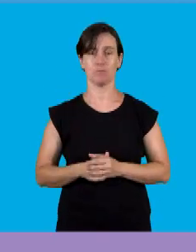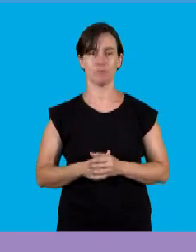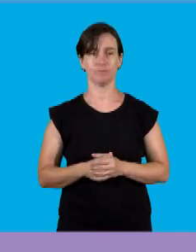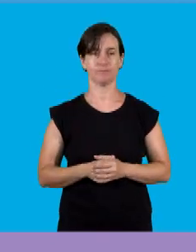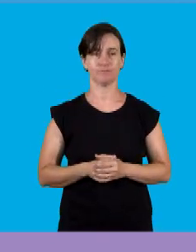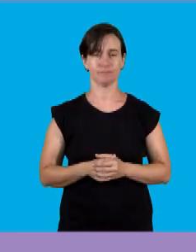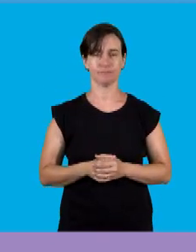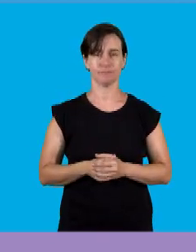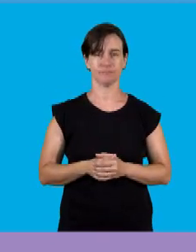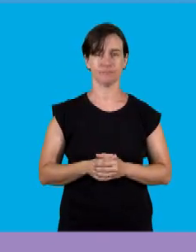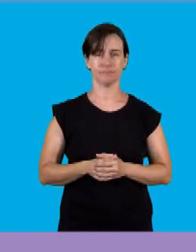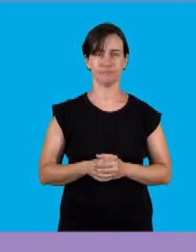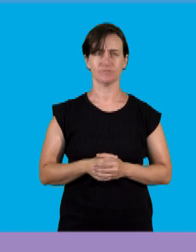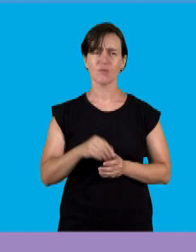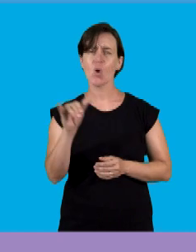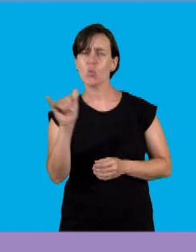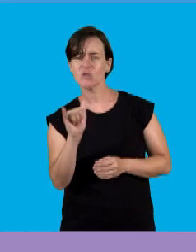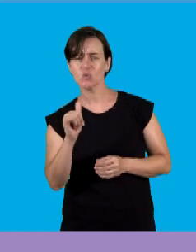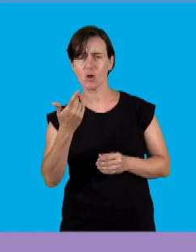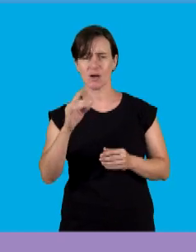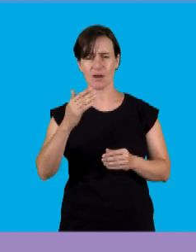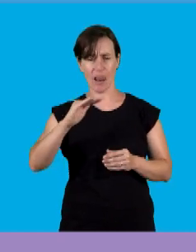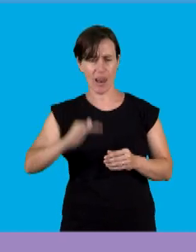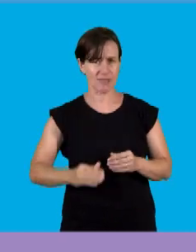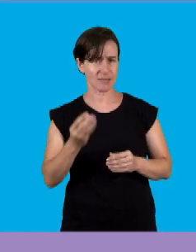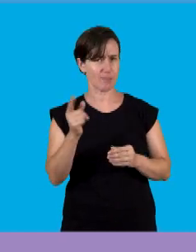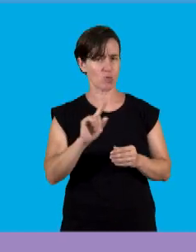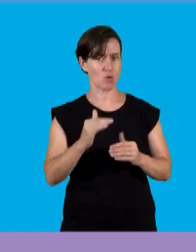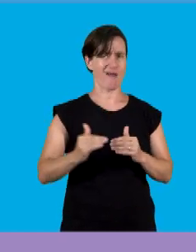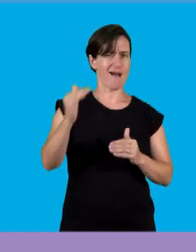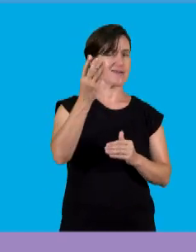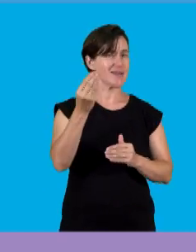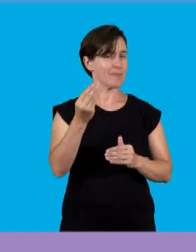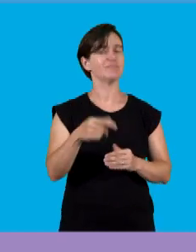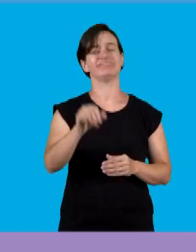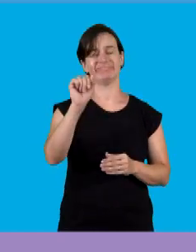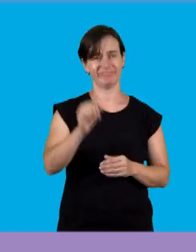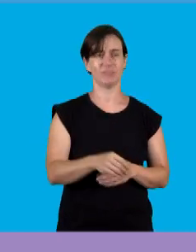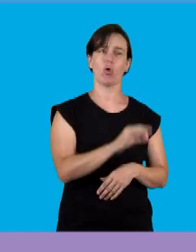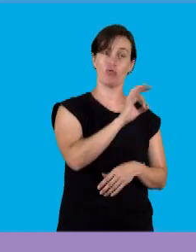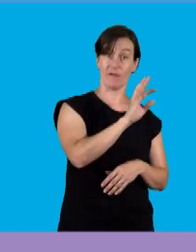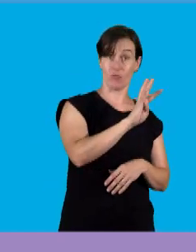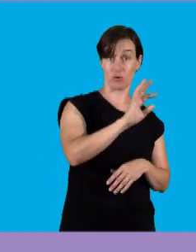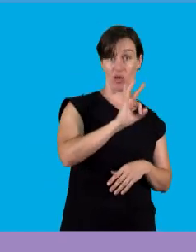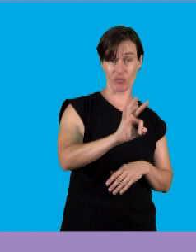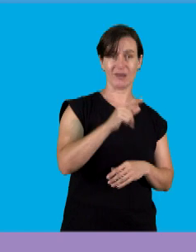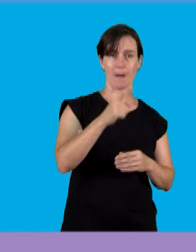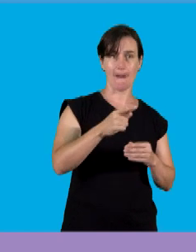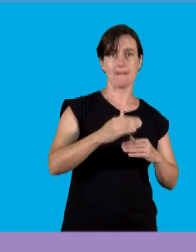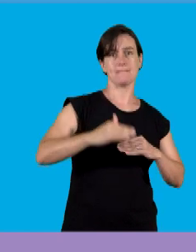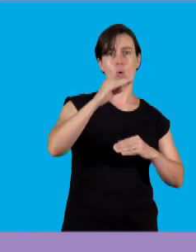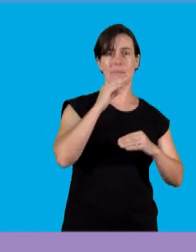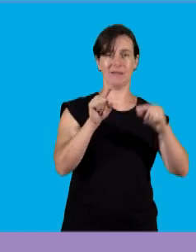64. Now, which one is smaller and which one is bigger? Yes, if you are thinking that 343